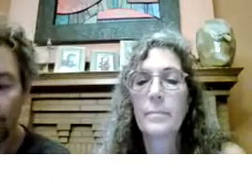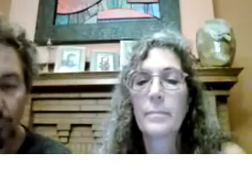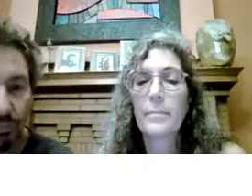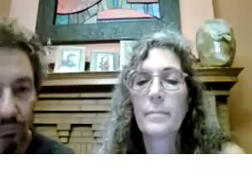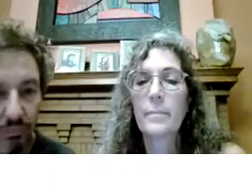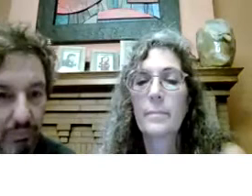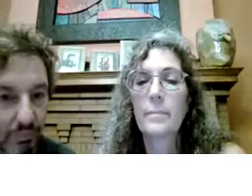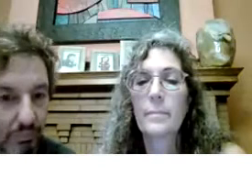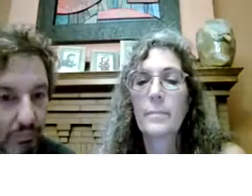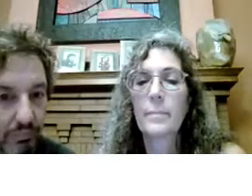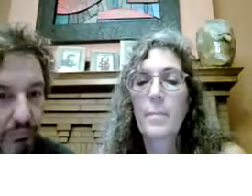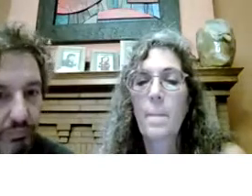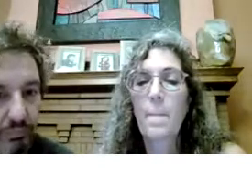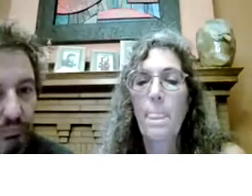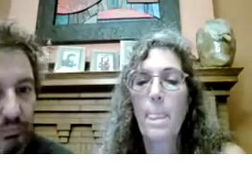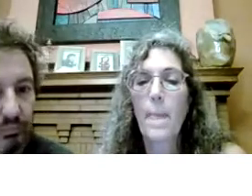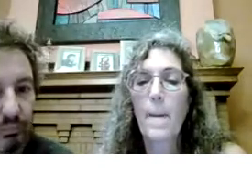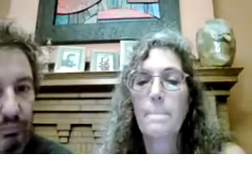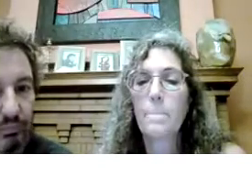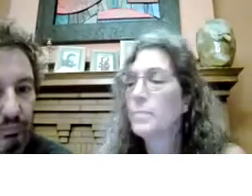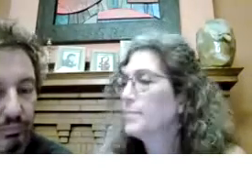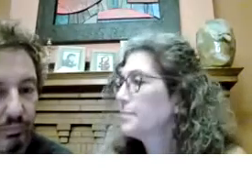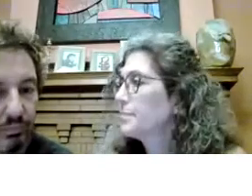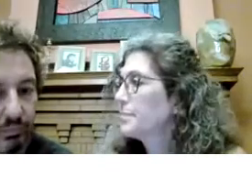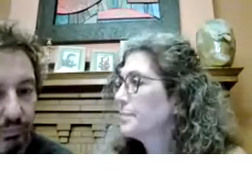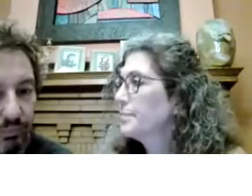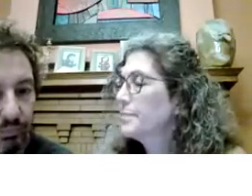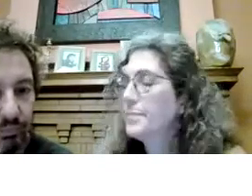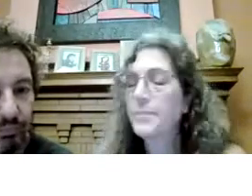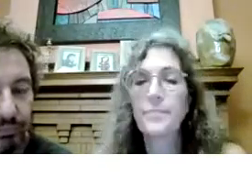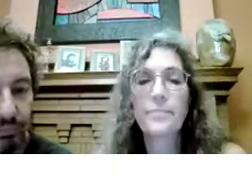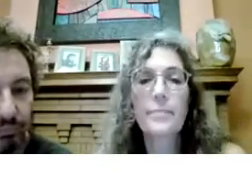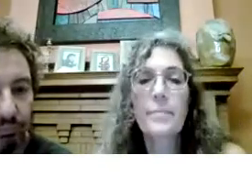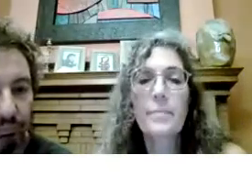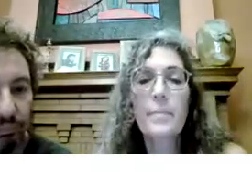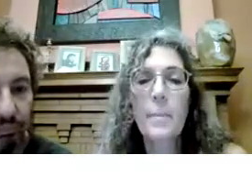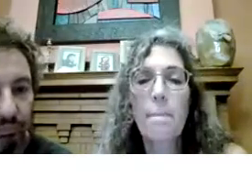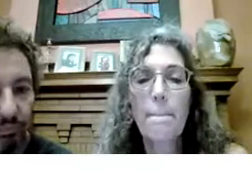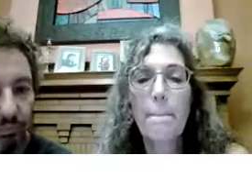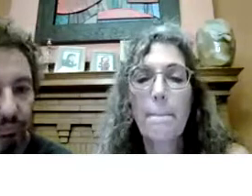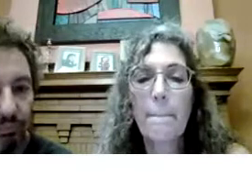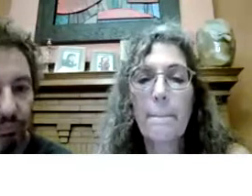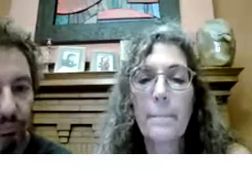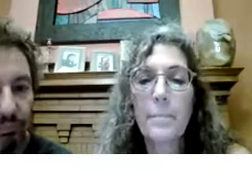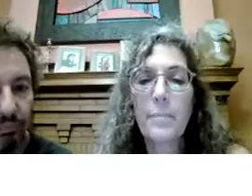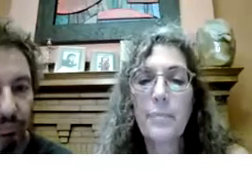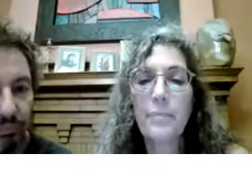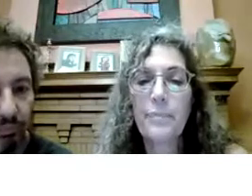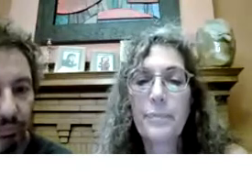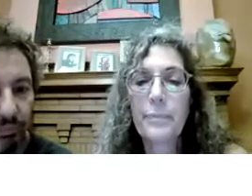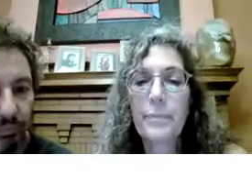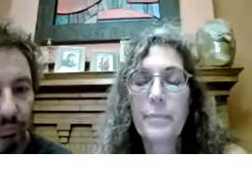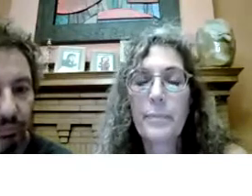to 6 feet is the typical bike lane. And then if there's any buffer to